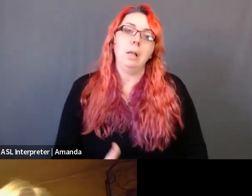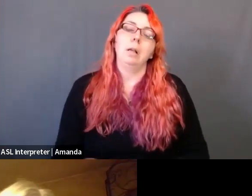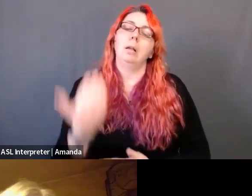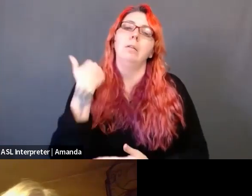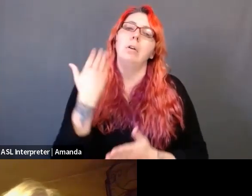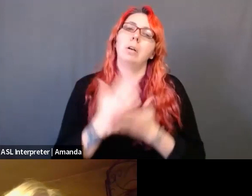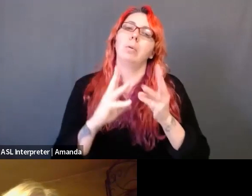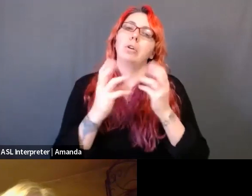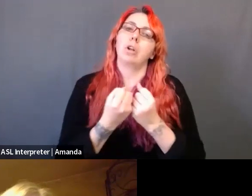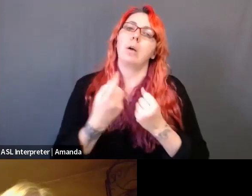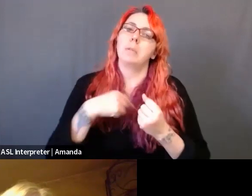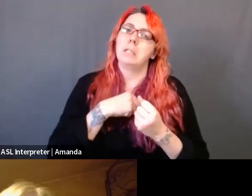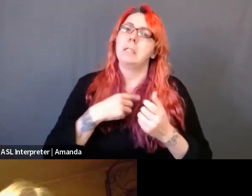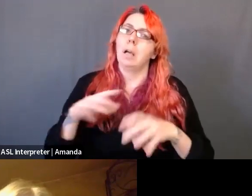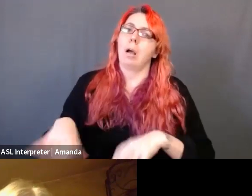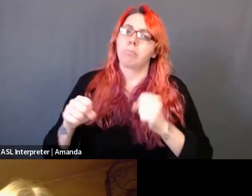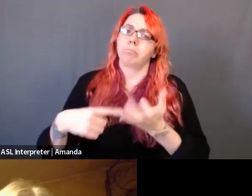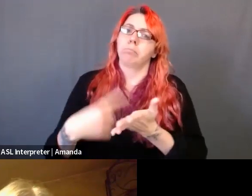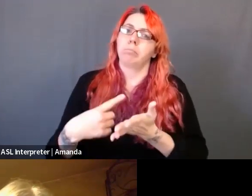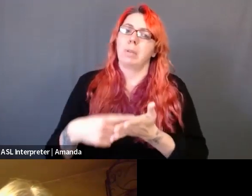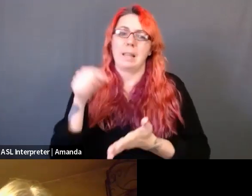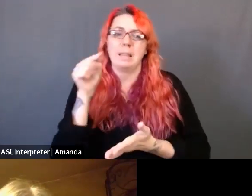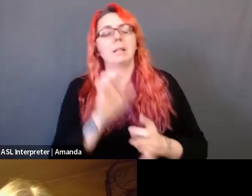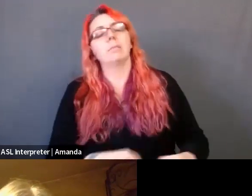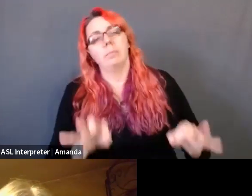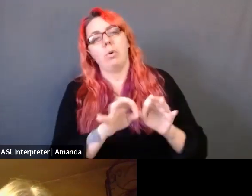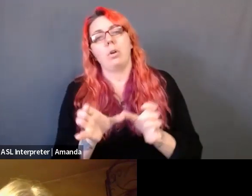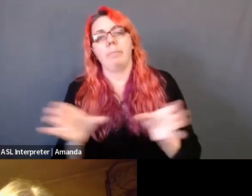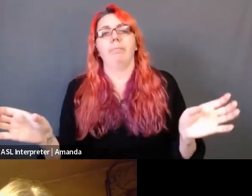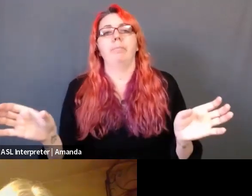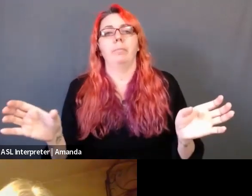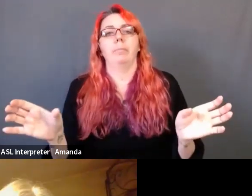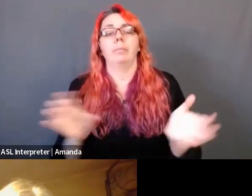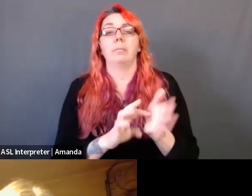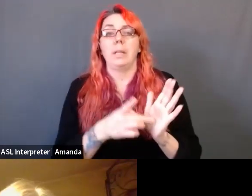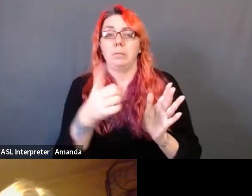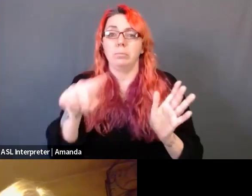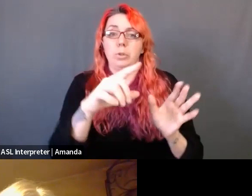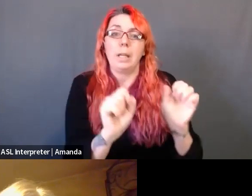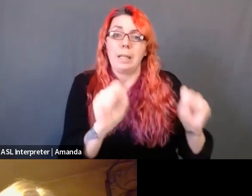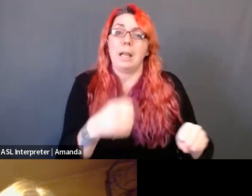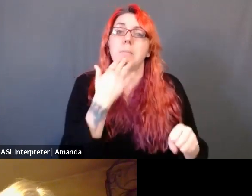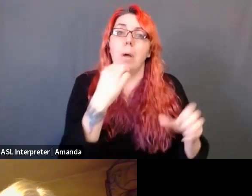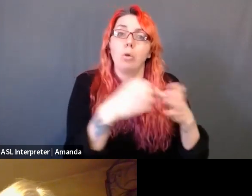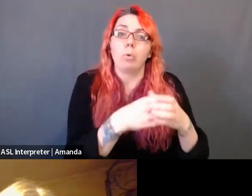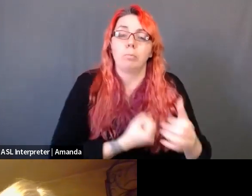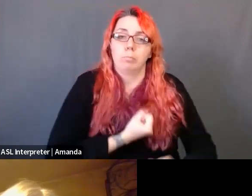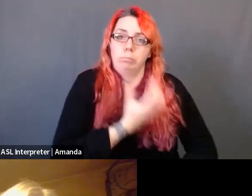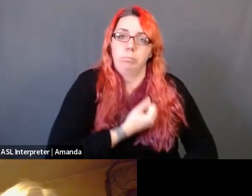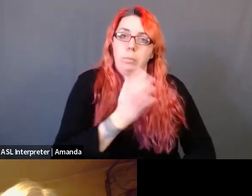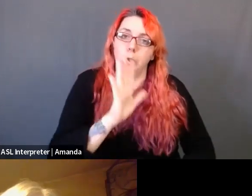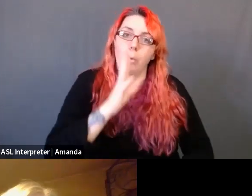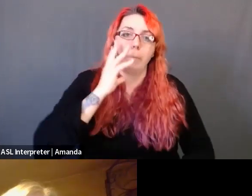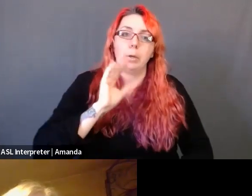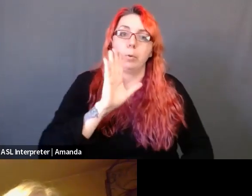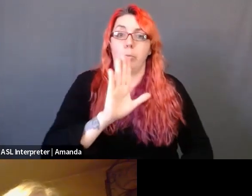is your chance to talk about the kinds of situations that you might find that you're engaging in. And I think, you know, while I'm here to facilitate from